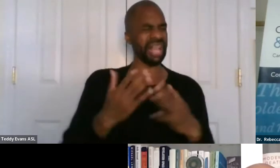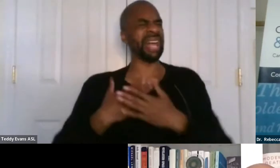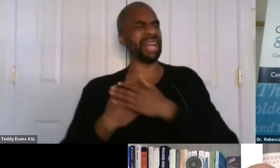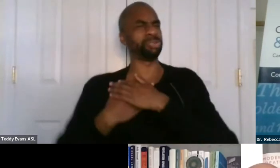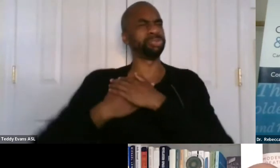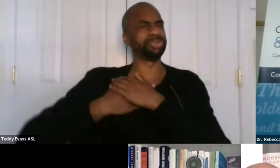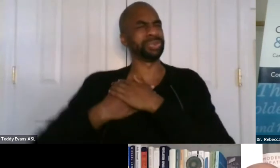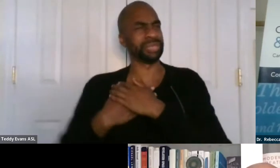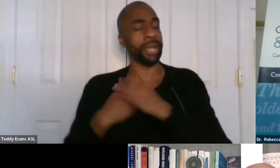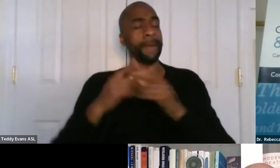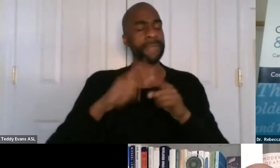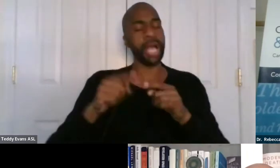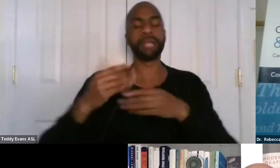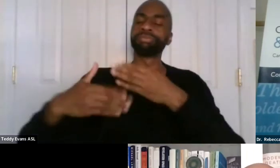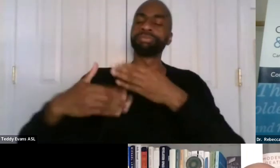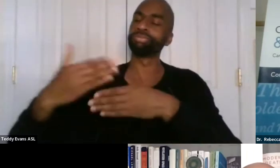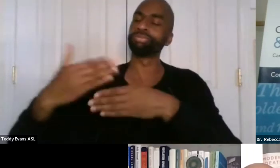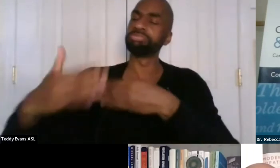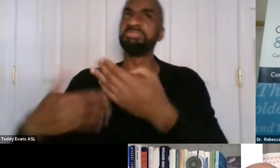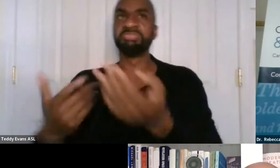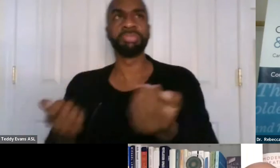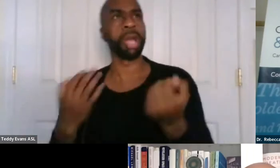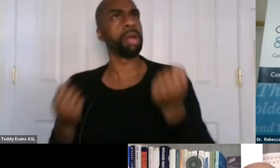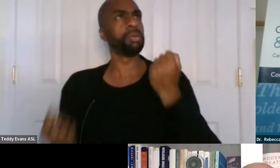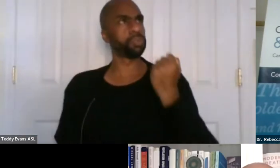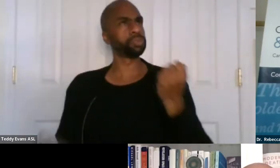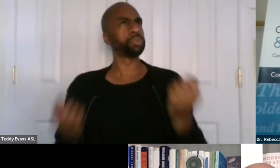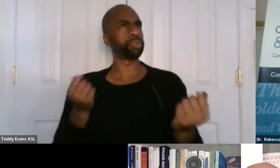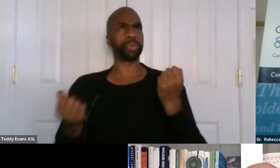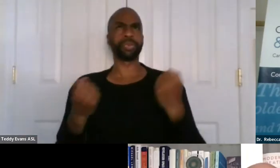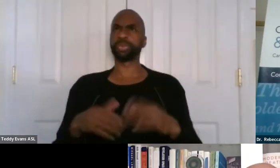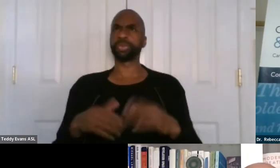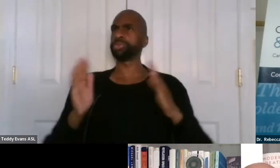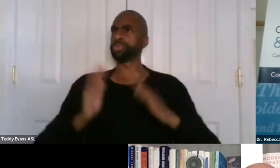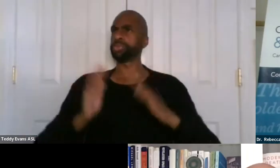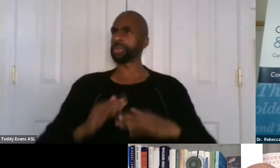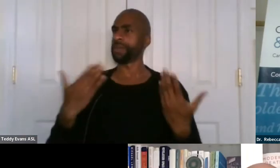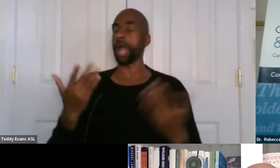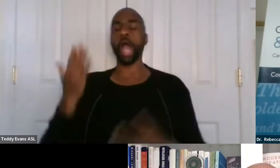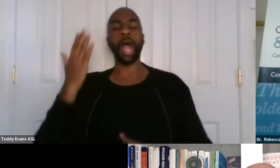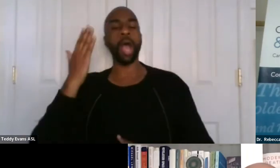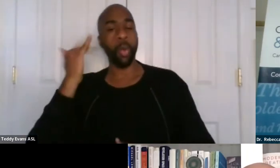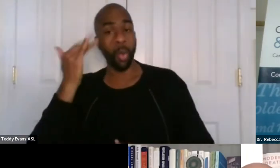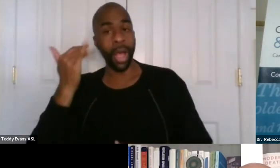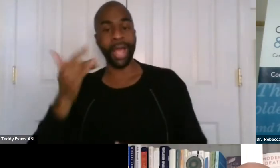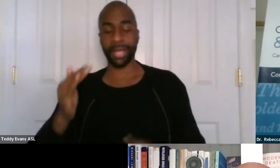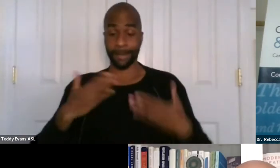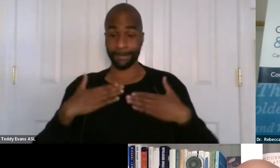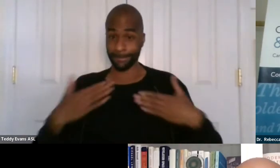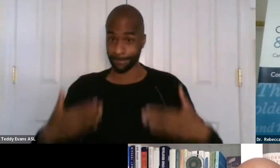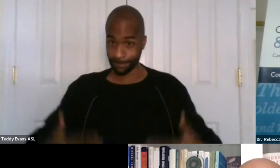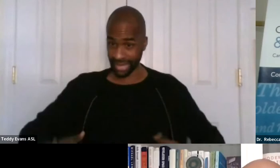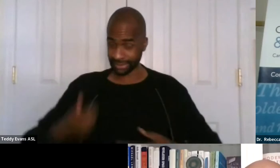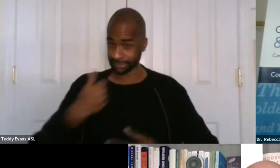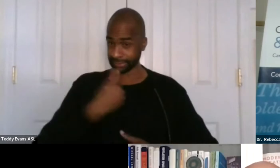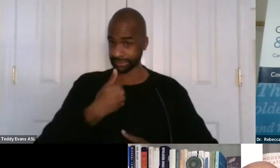because when we exercise, our body secretes its own endorphins and its own sort of opioids that can help overcome these aches and